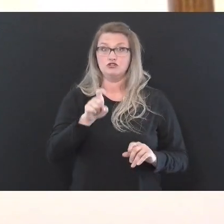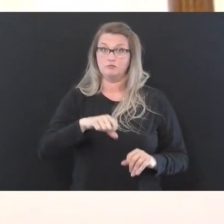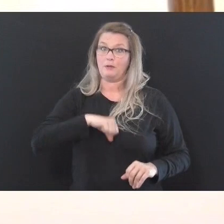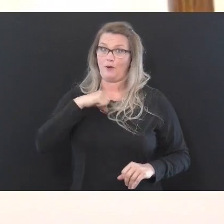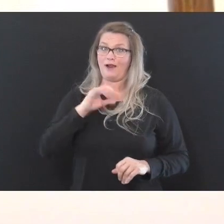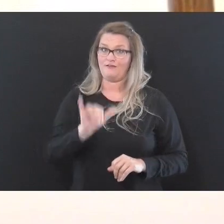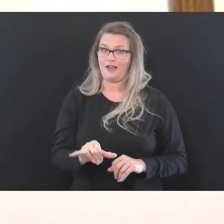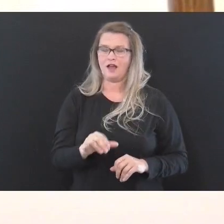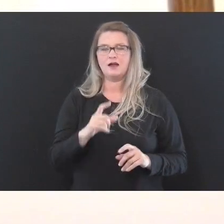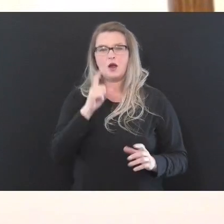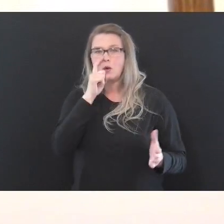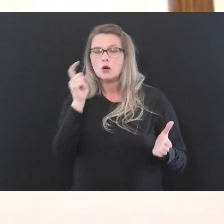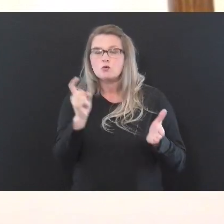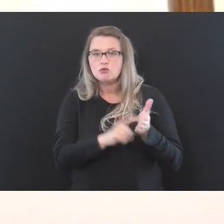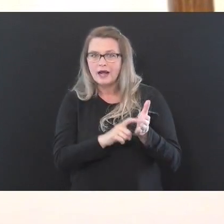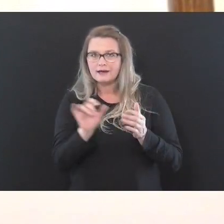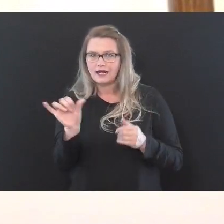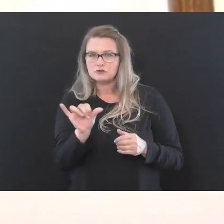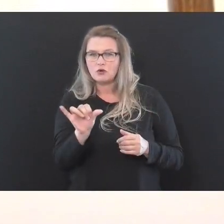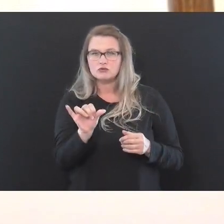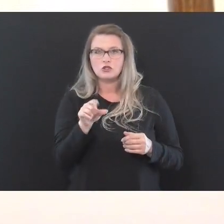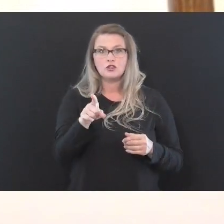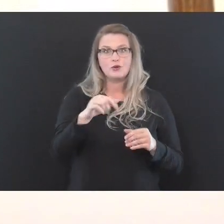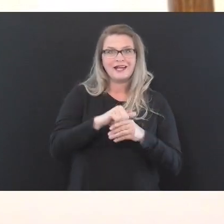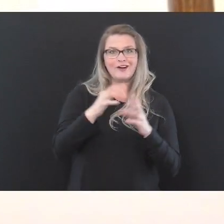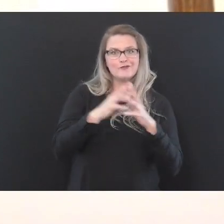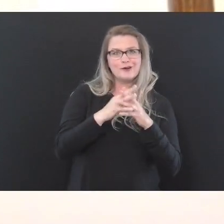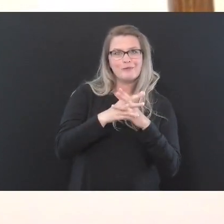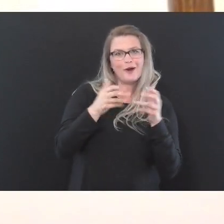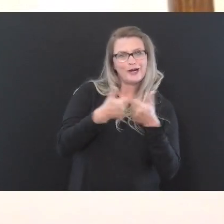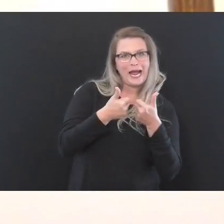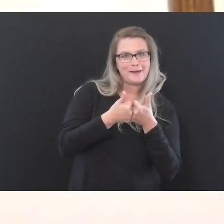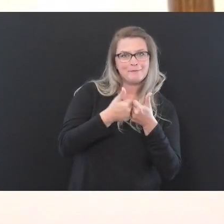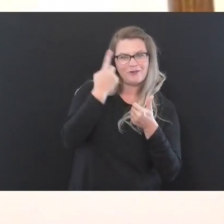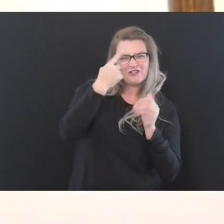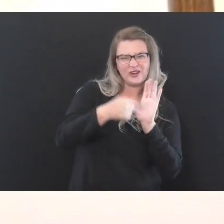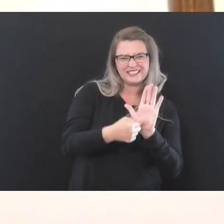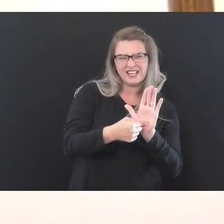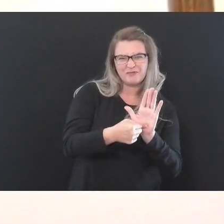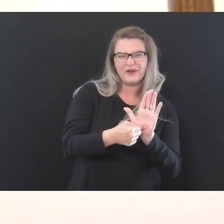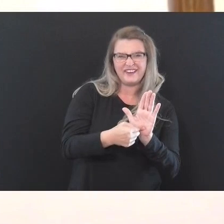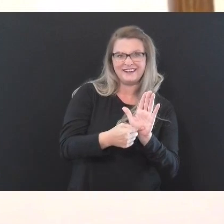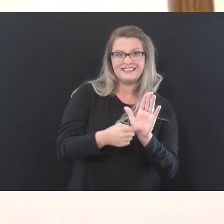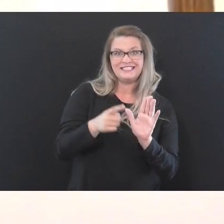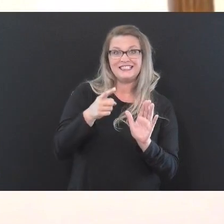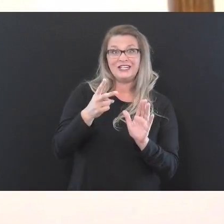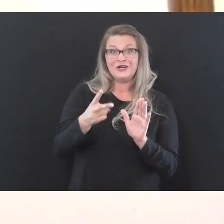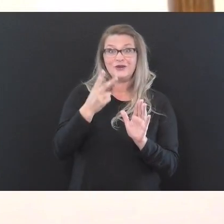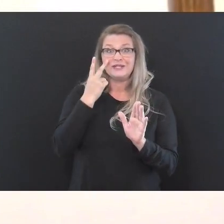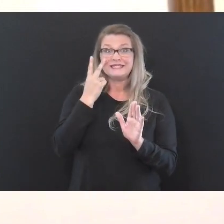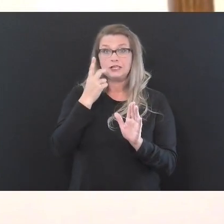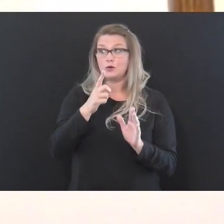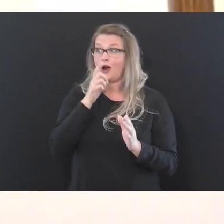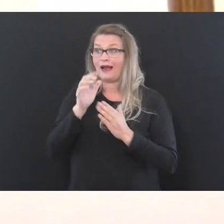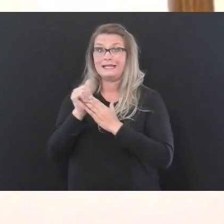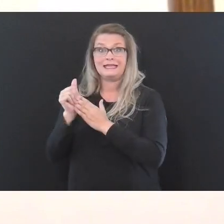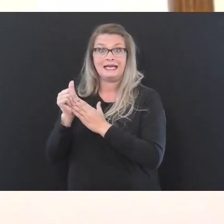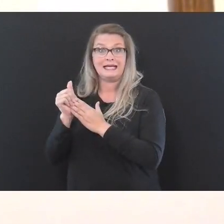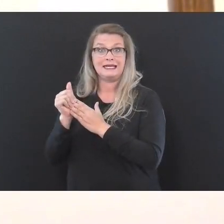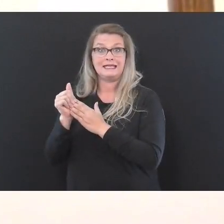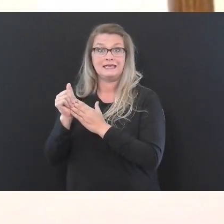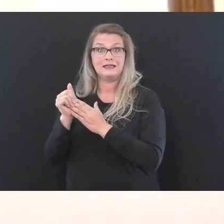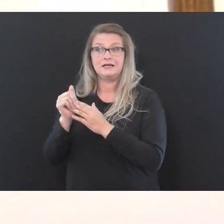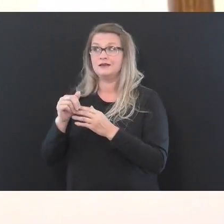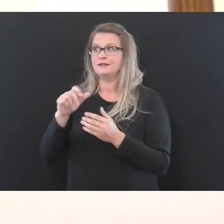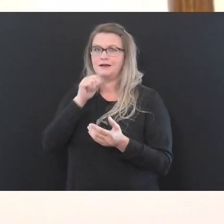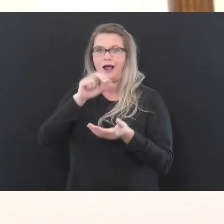should recognize, just like if you're in a football game and you go up 2-touchdown lead in the first quarter, that doesn't mean the